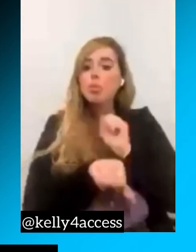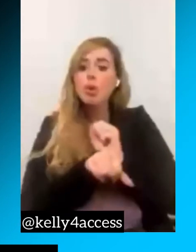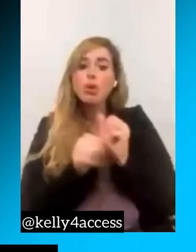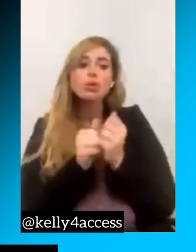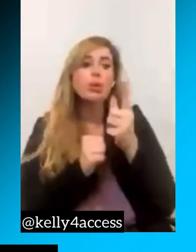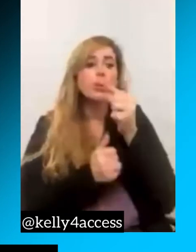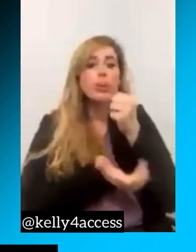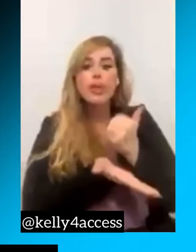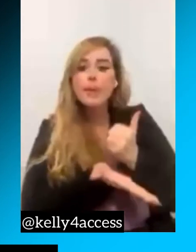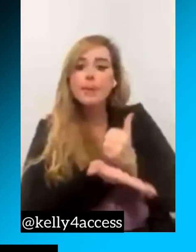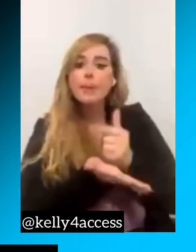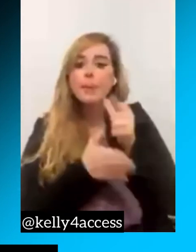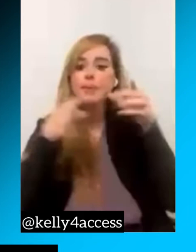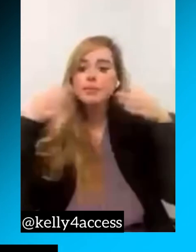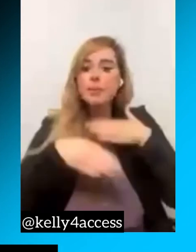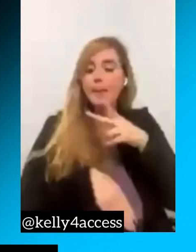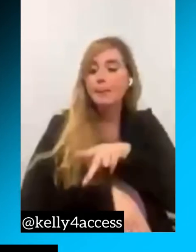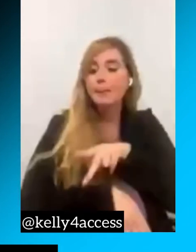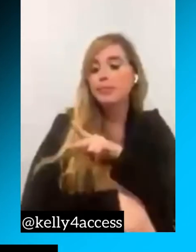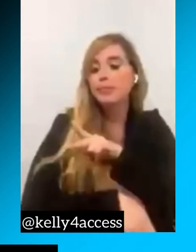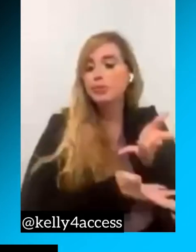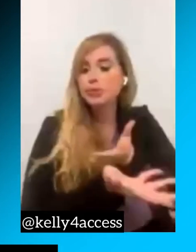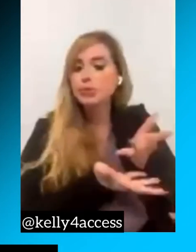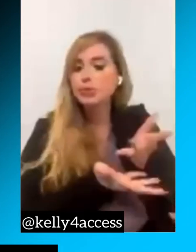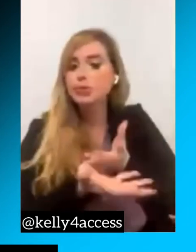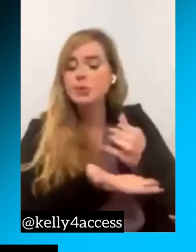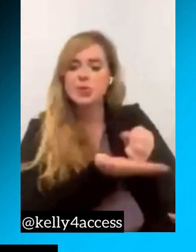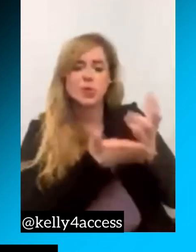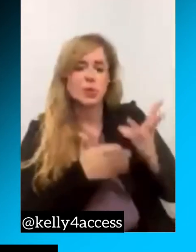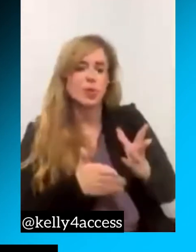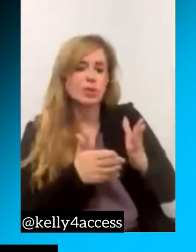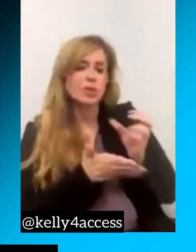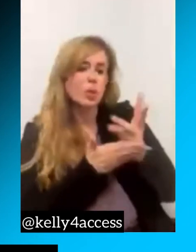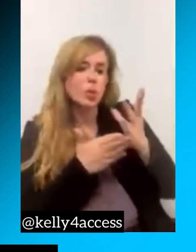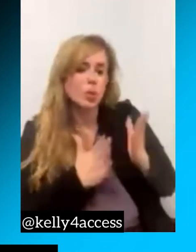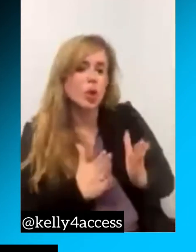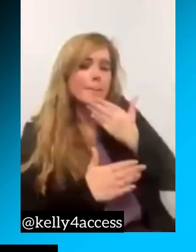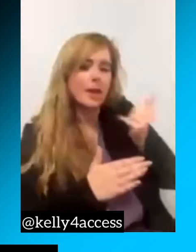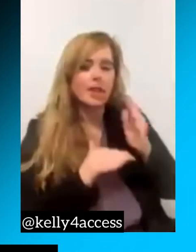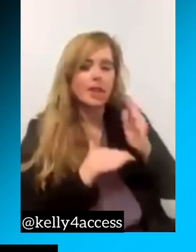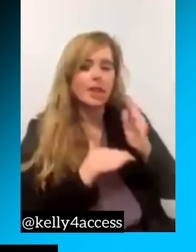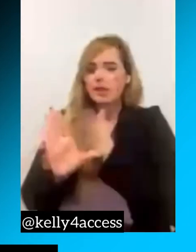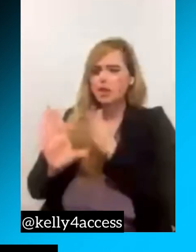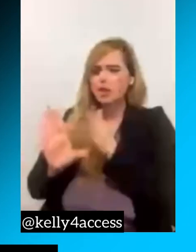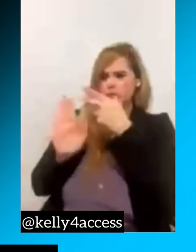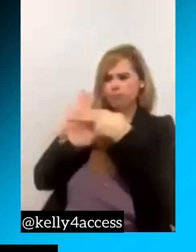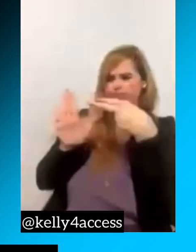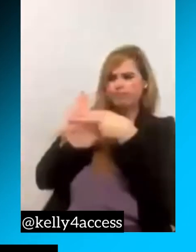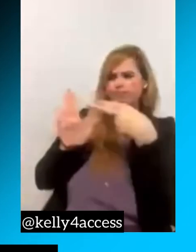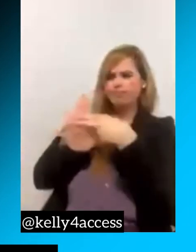to like disorder or pathologizing. But